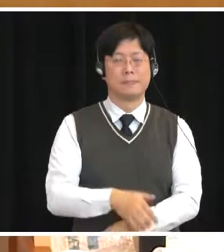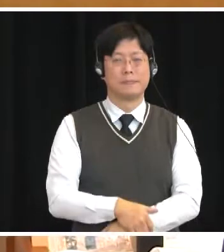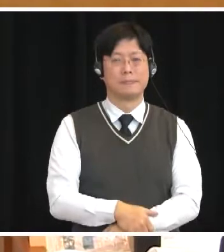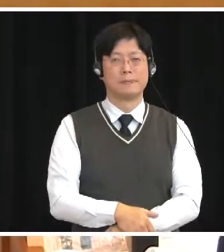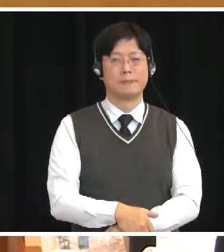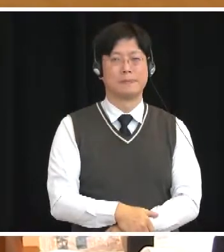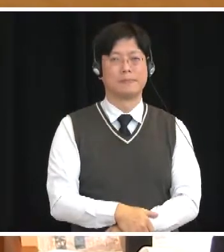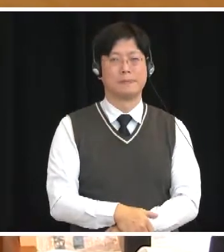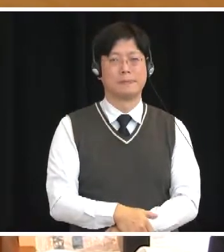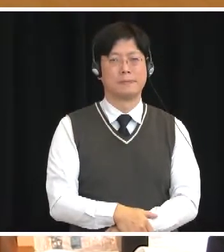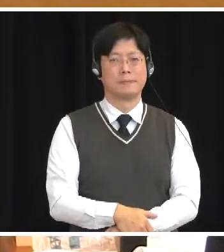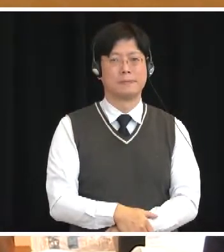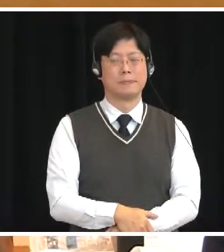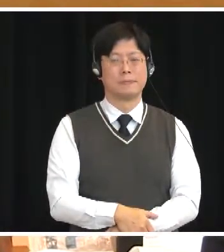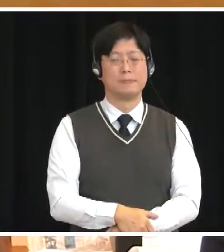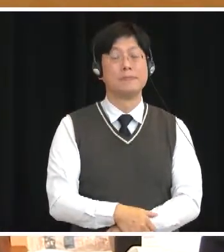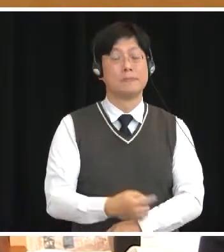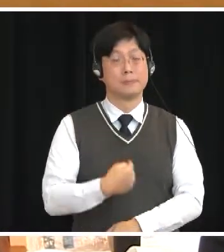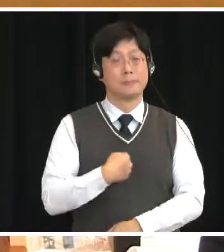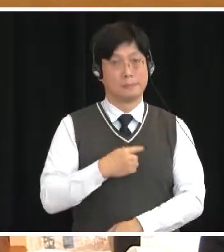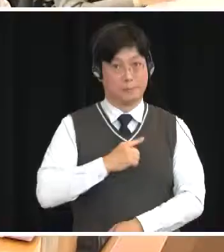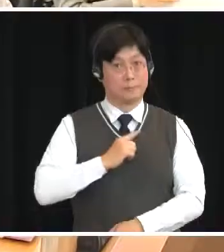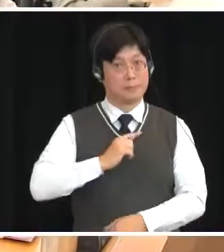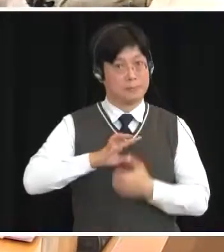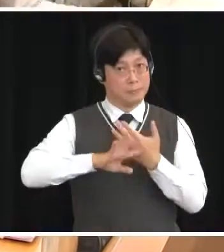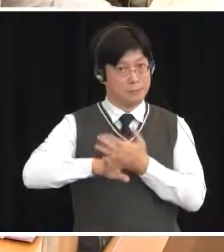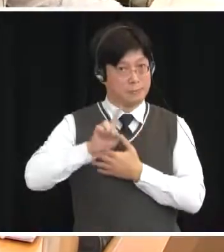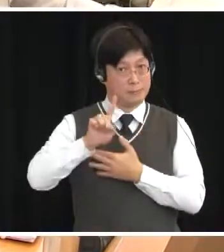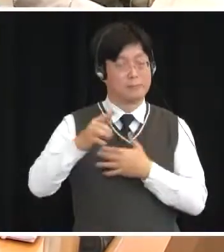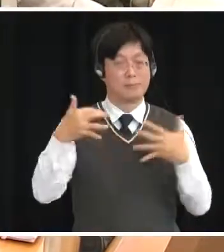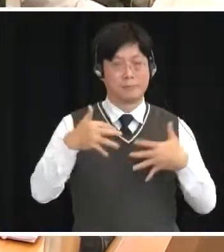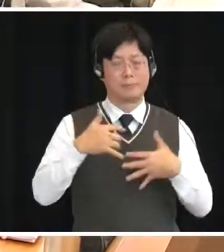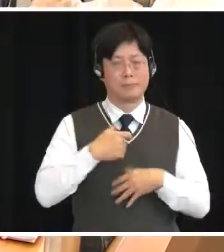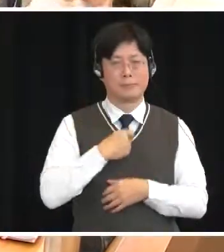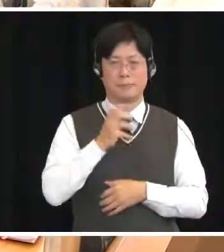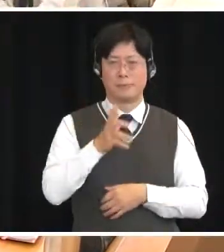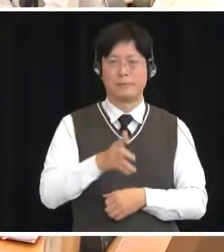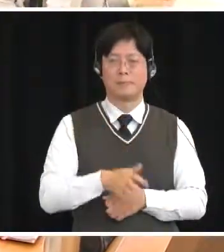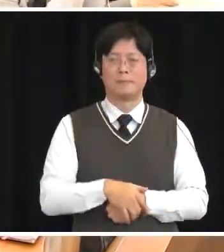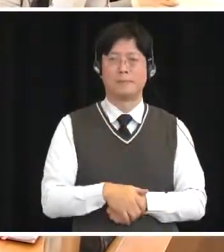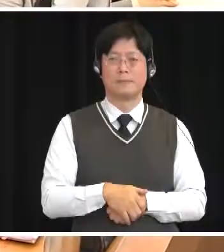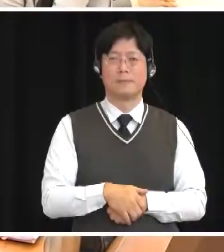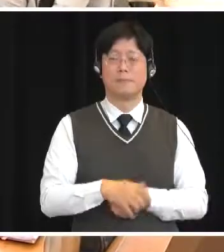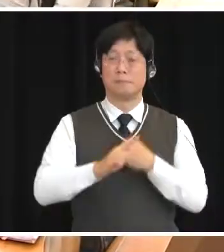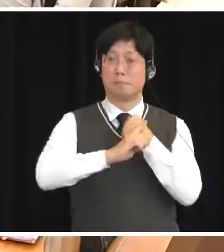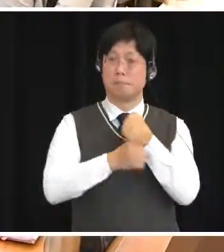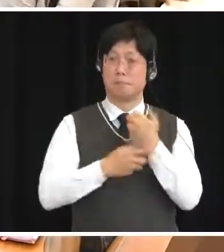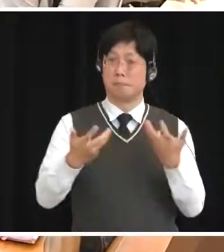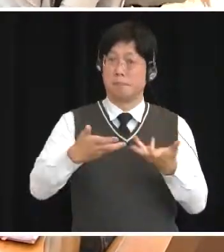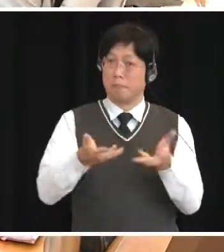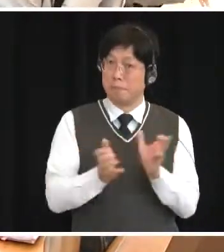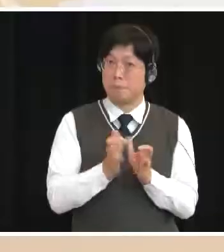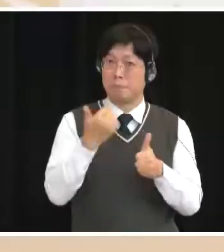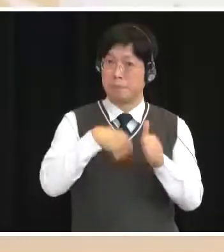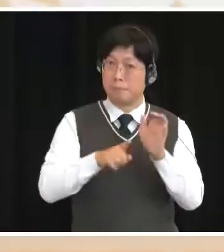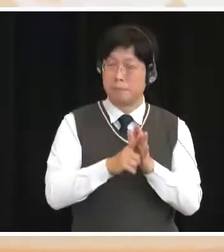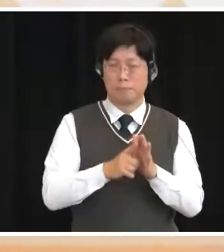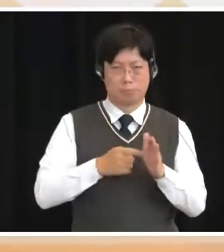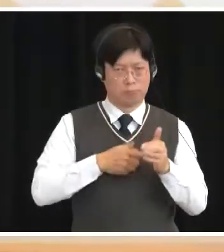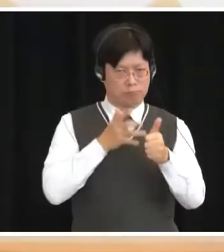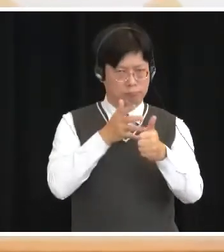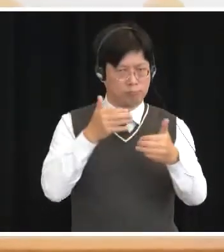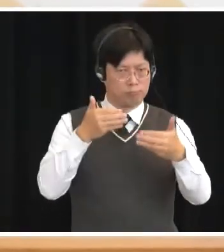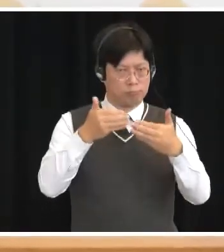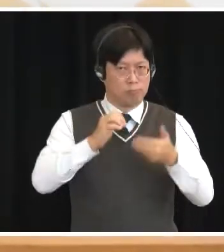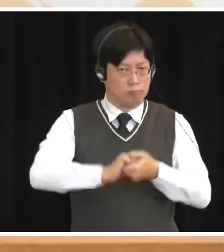Madam. I have one simple question for the representative of the Minister of Justice. Did I understand correctly? Let's